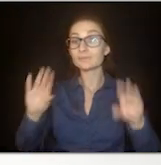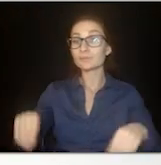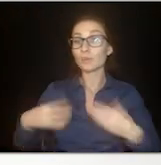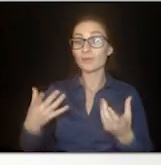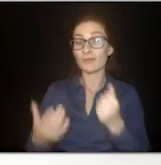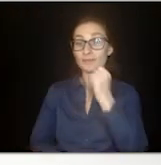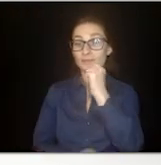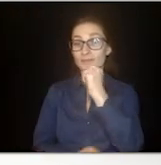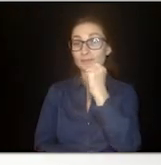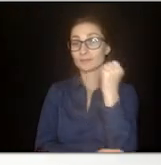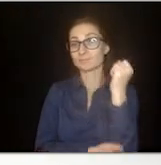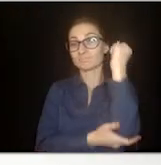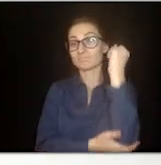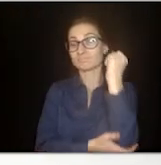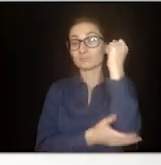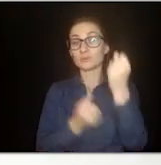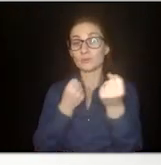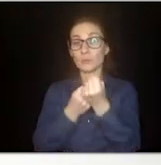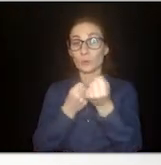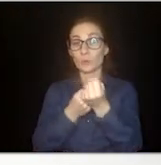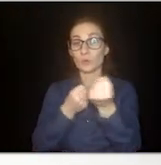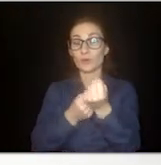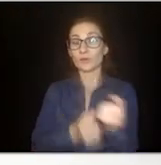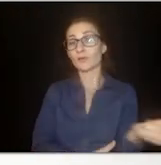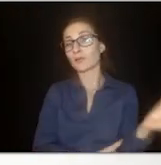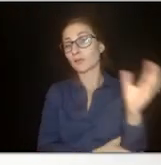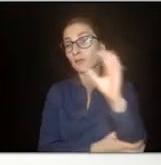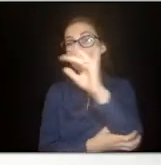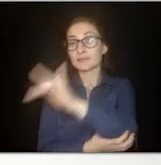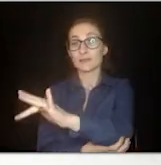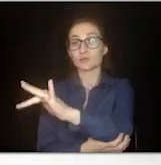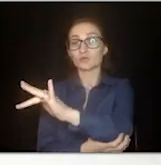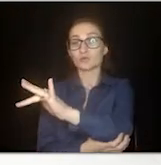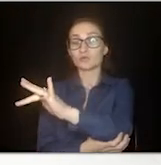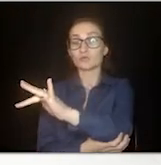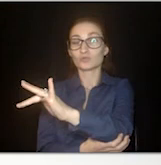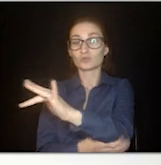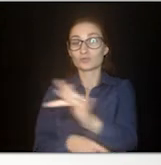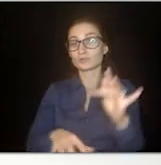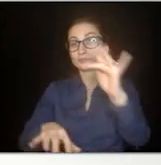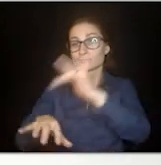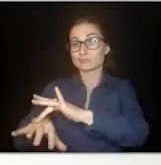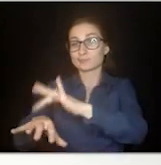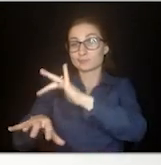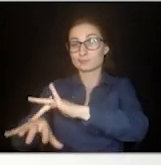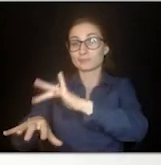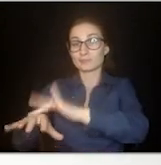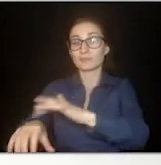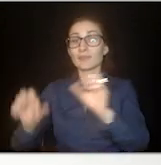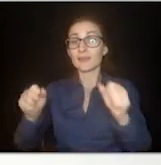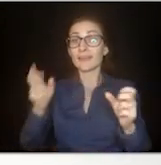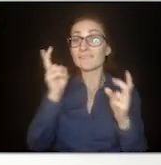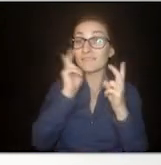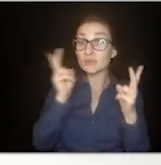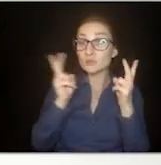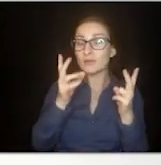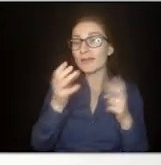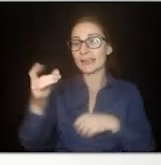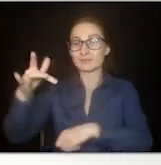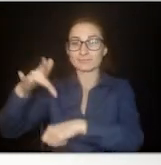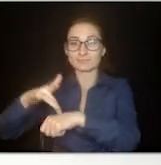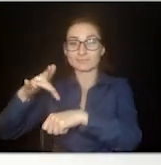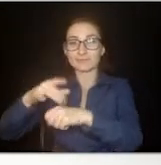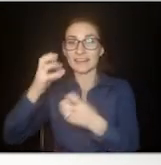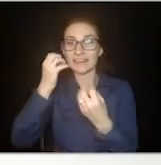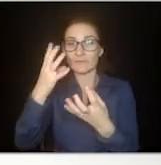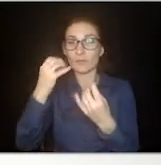Mallory uses elbow support to help Arna reach for and touch the bells so she can integrate visual and tactual information